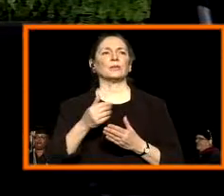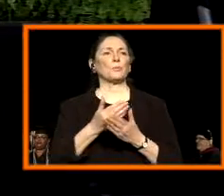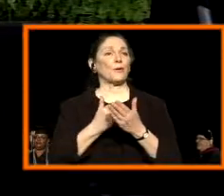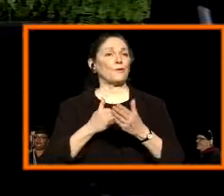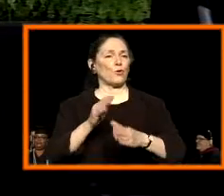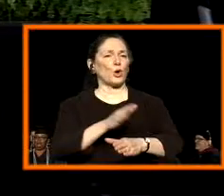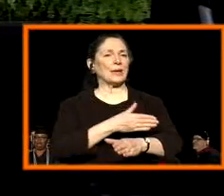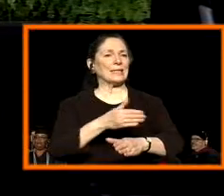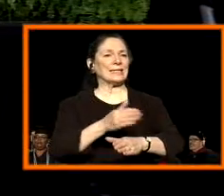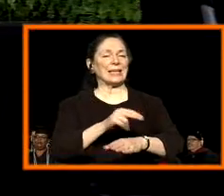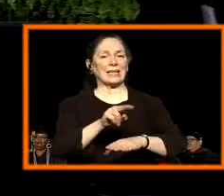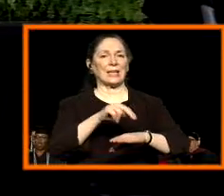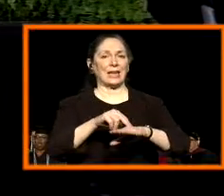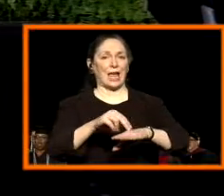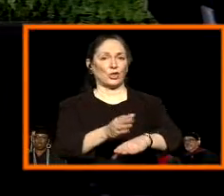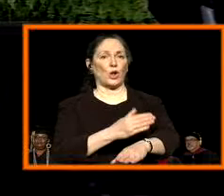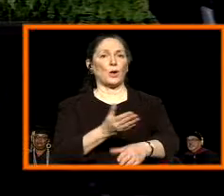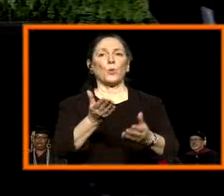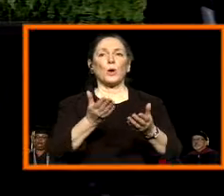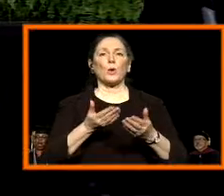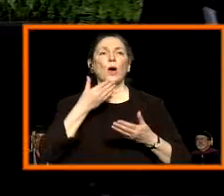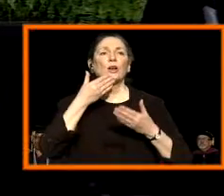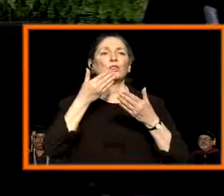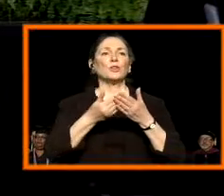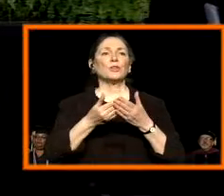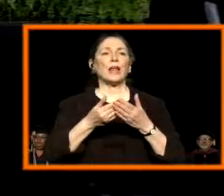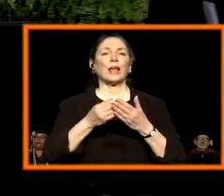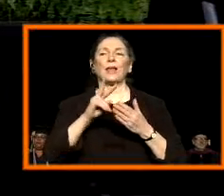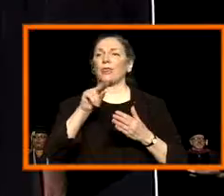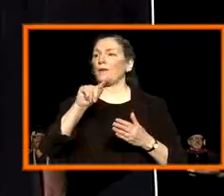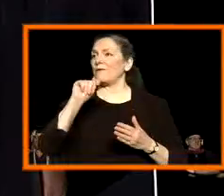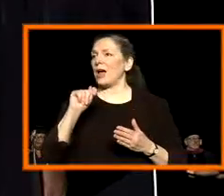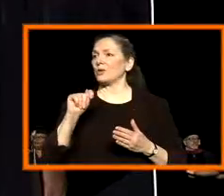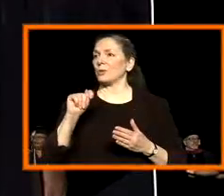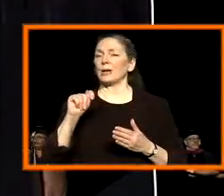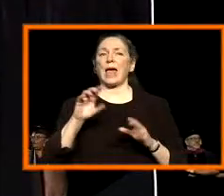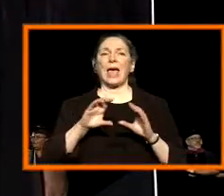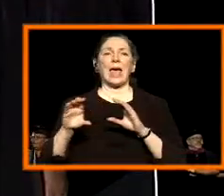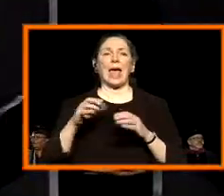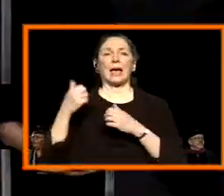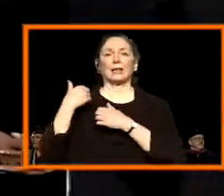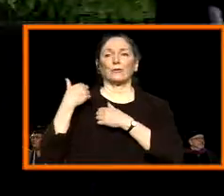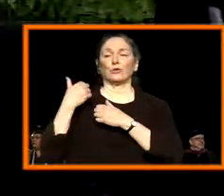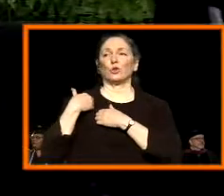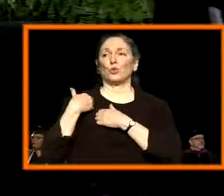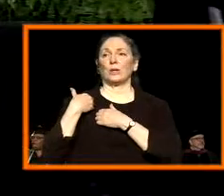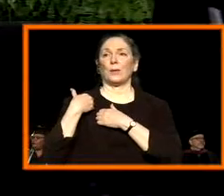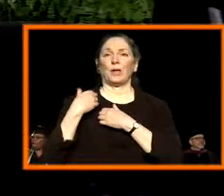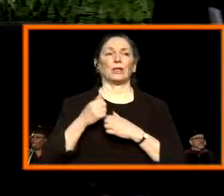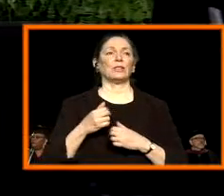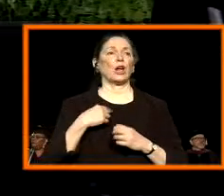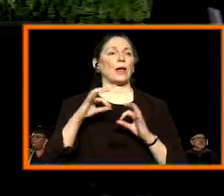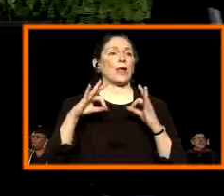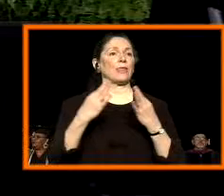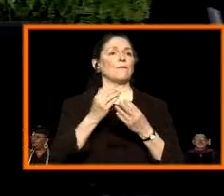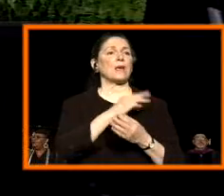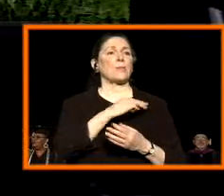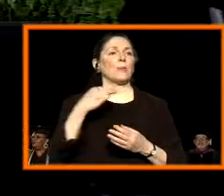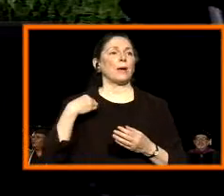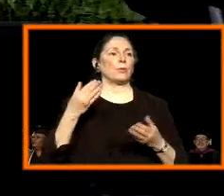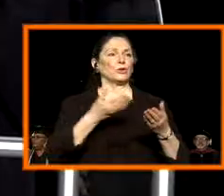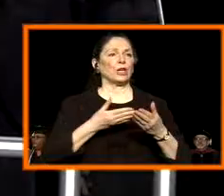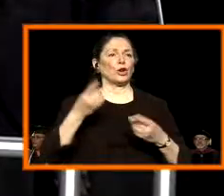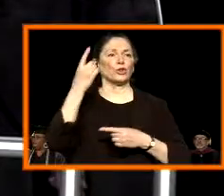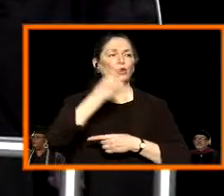we sing the national anthem, we would like to thank our veterans, active duty military, and their family members who are